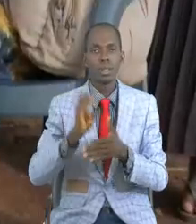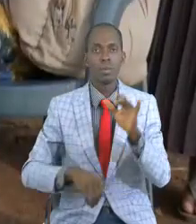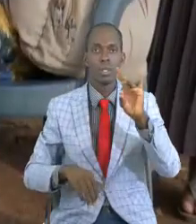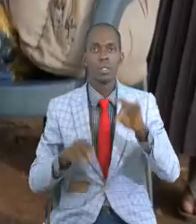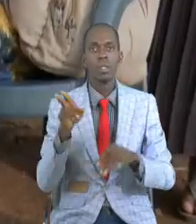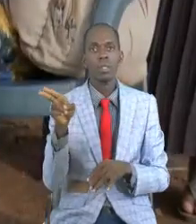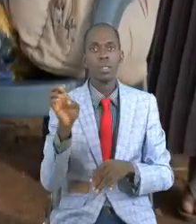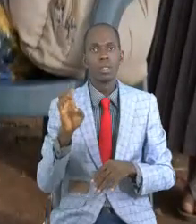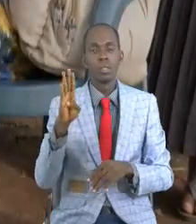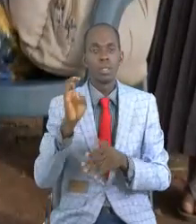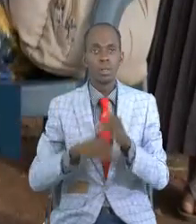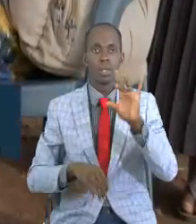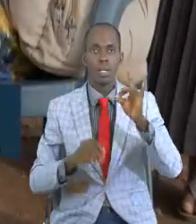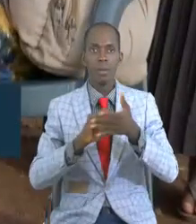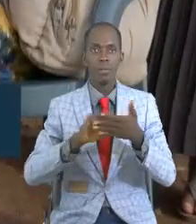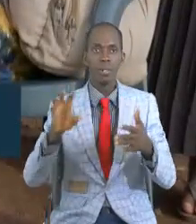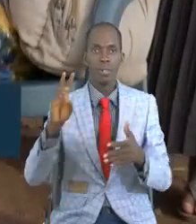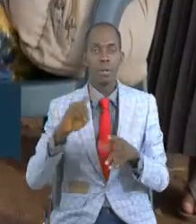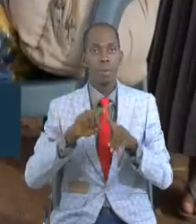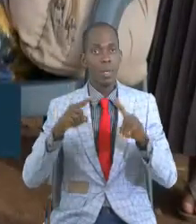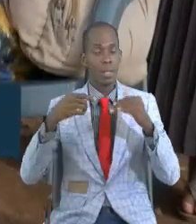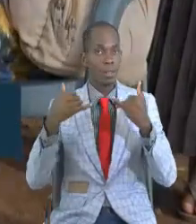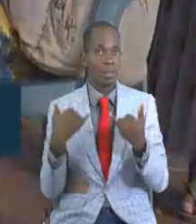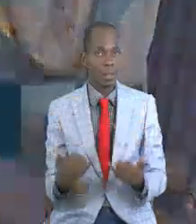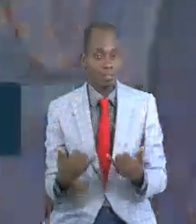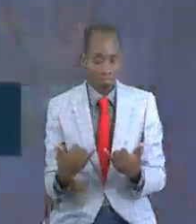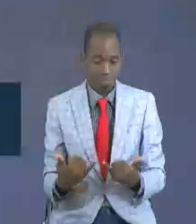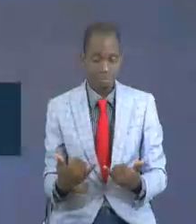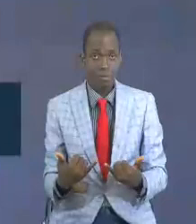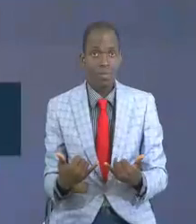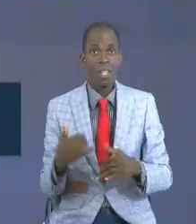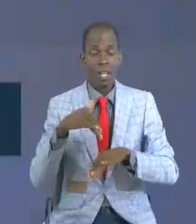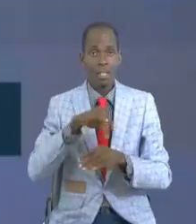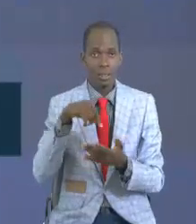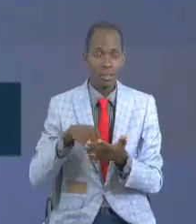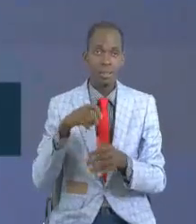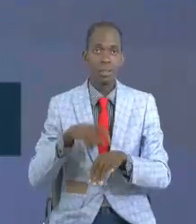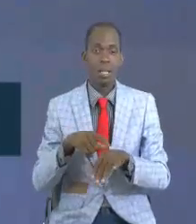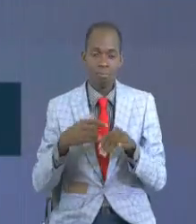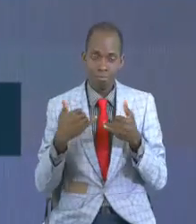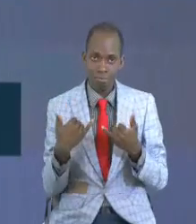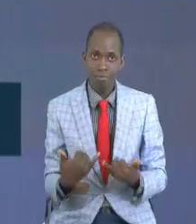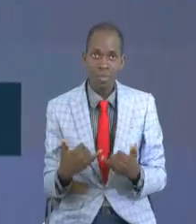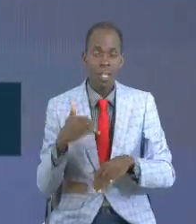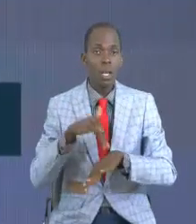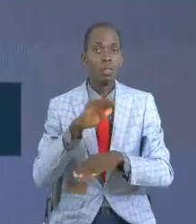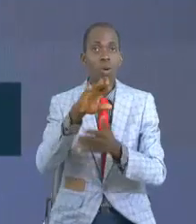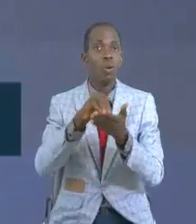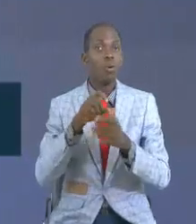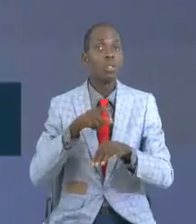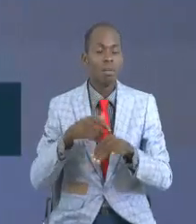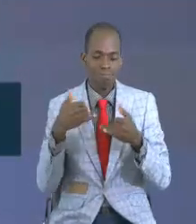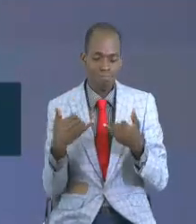verse 6, it says, but now, at this time, now at your own time, now at